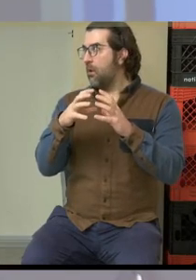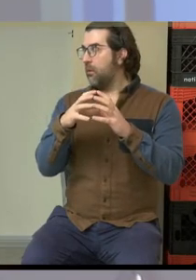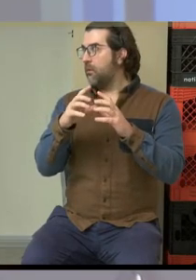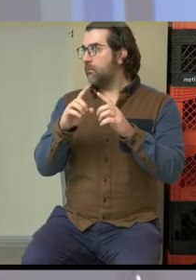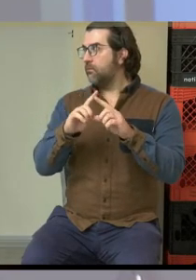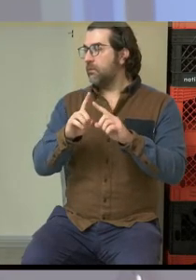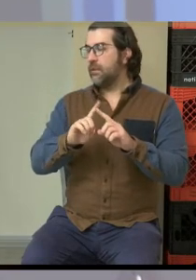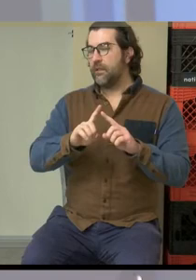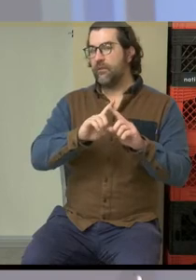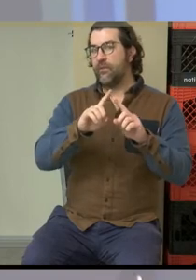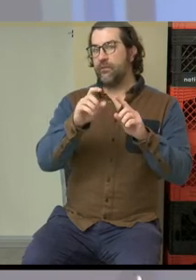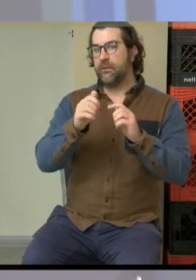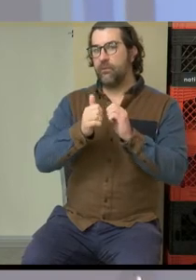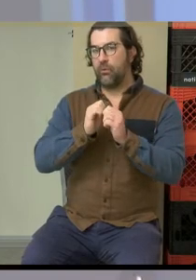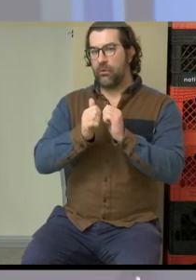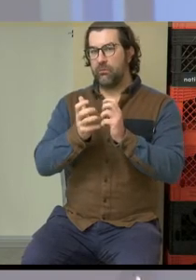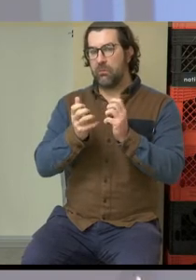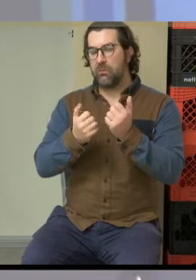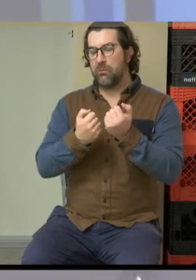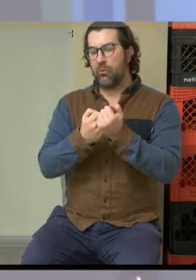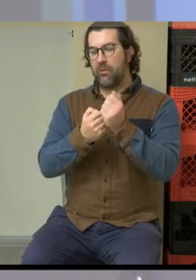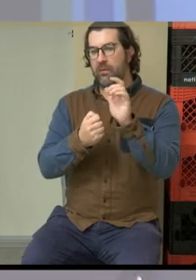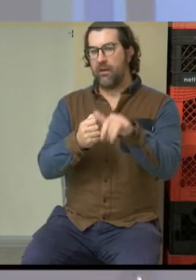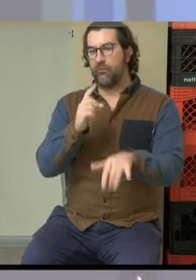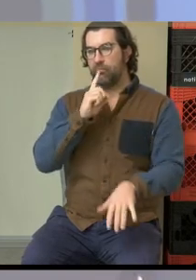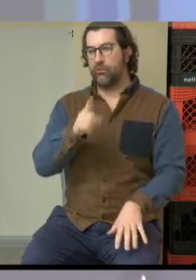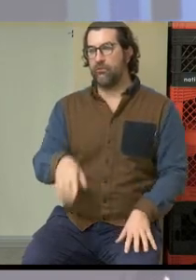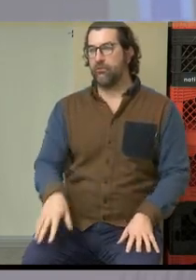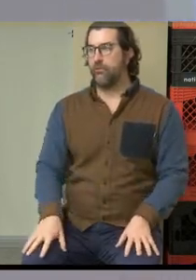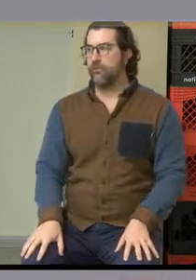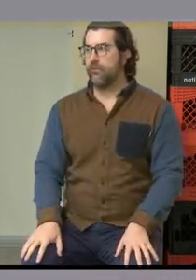that. We would want to support that.